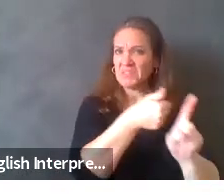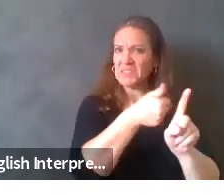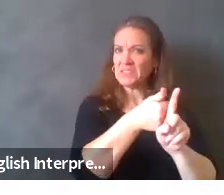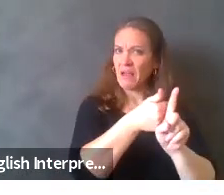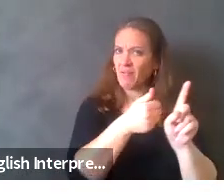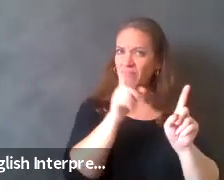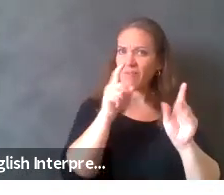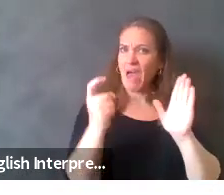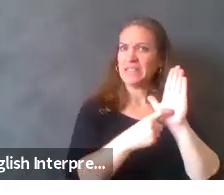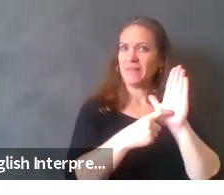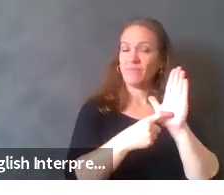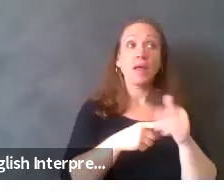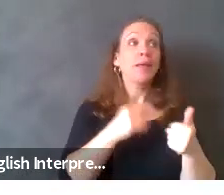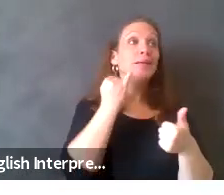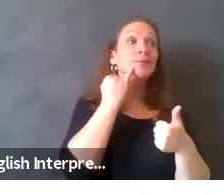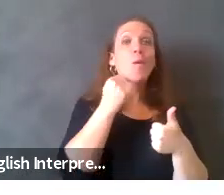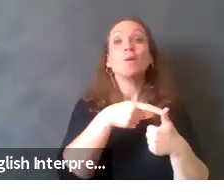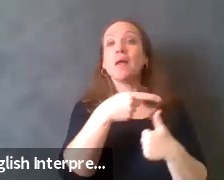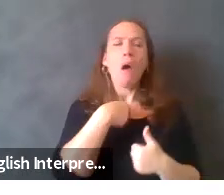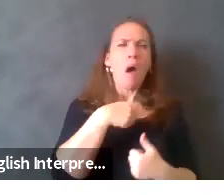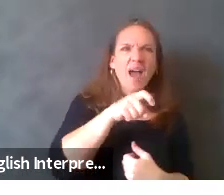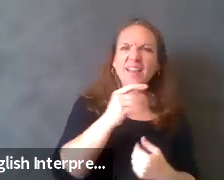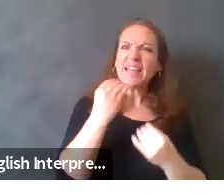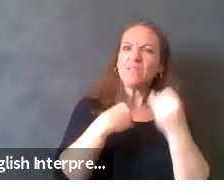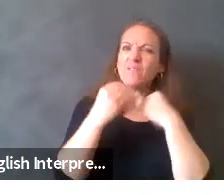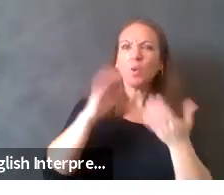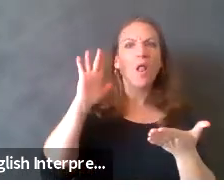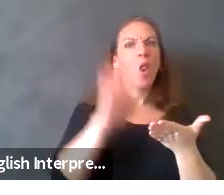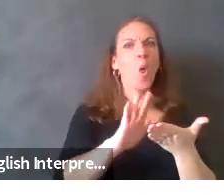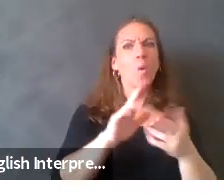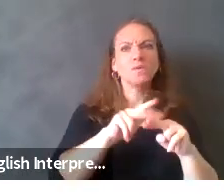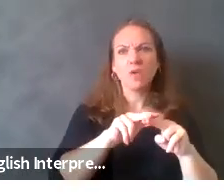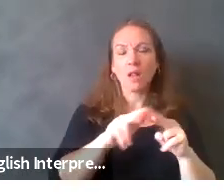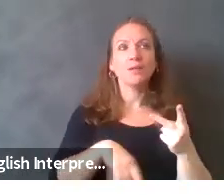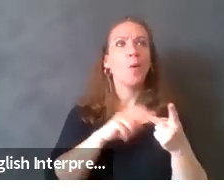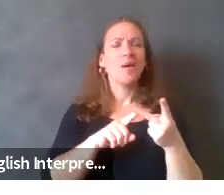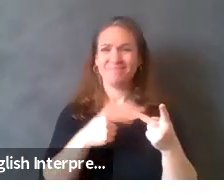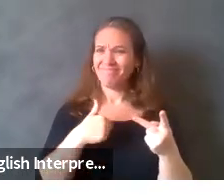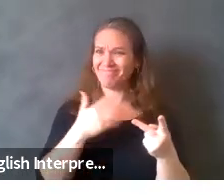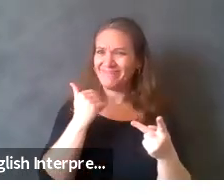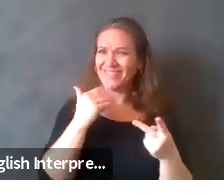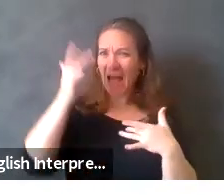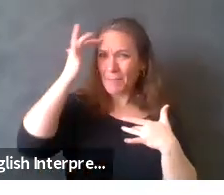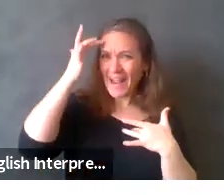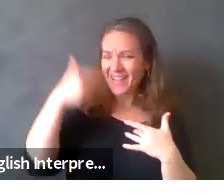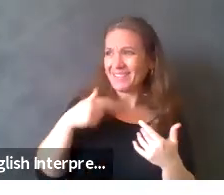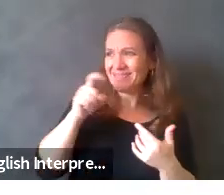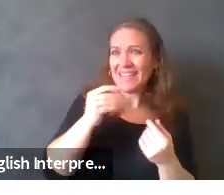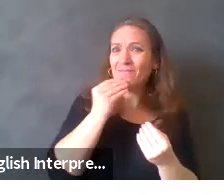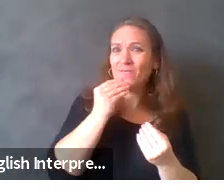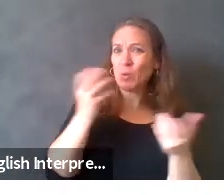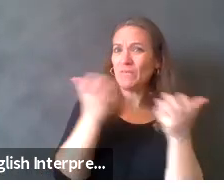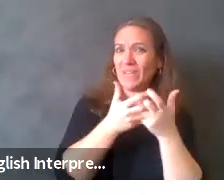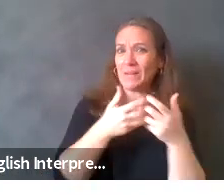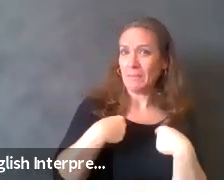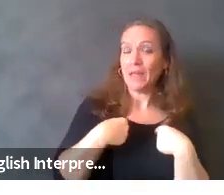client needs, say, a low sodium diet, or they need a diabetic diet, or they lost their mobility equipment